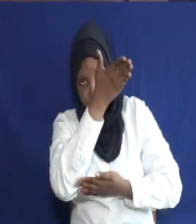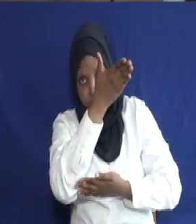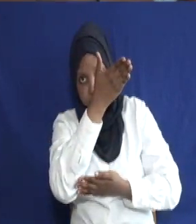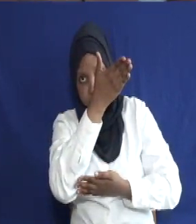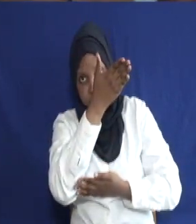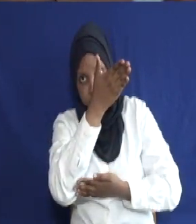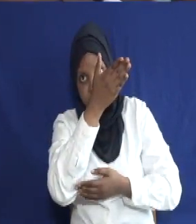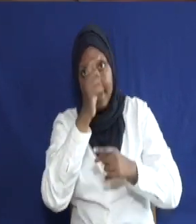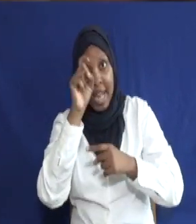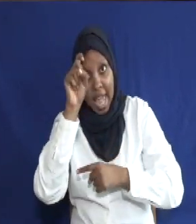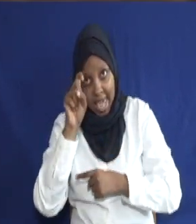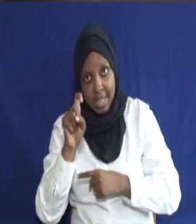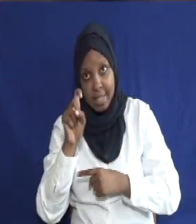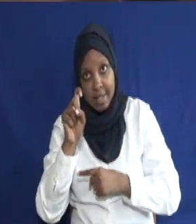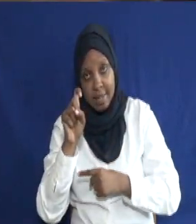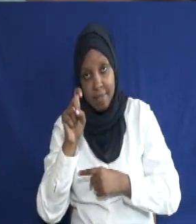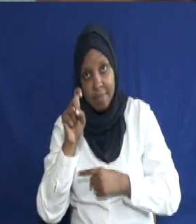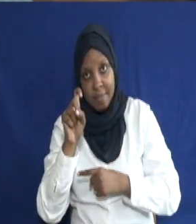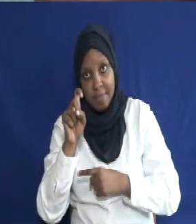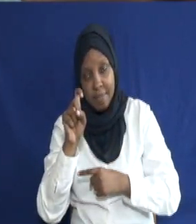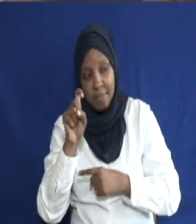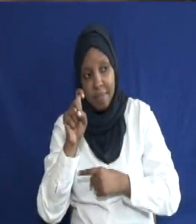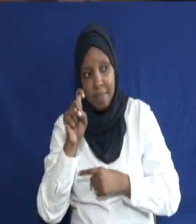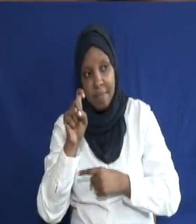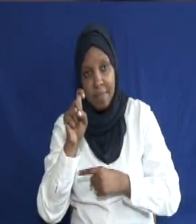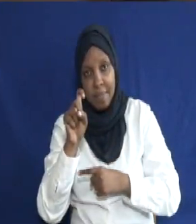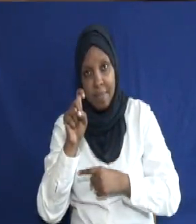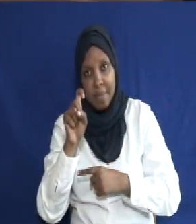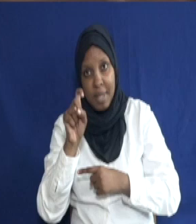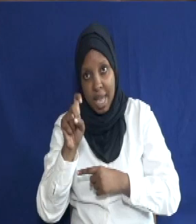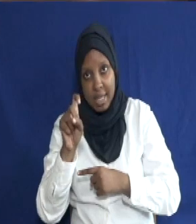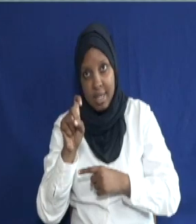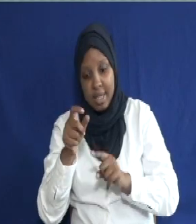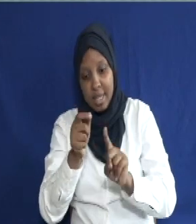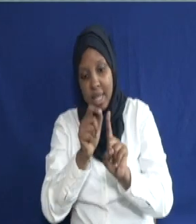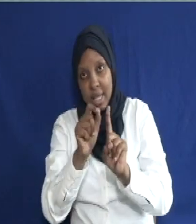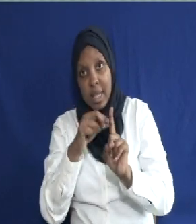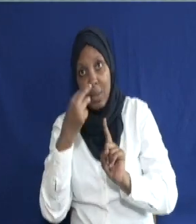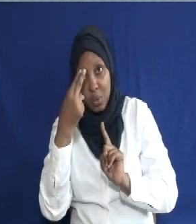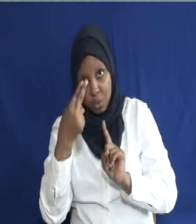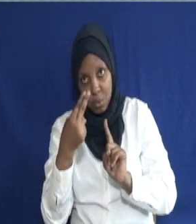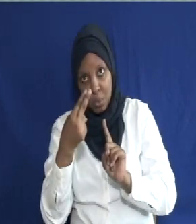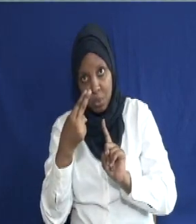x. Find the value of x.